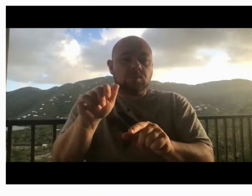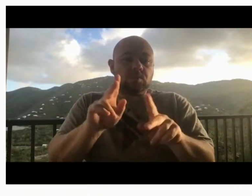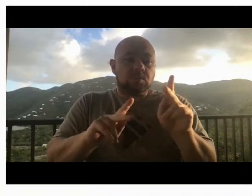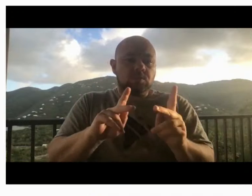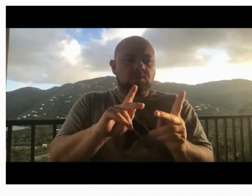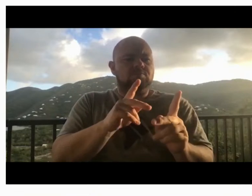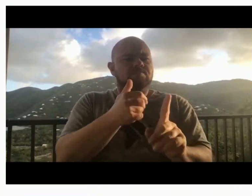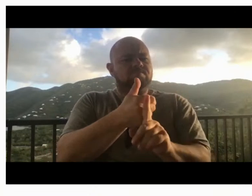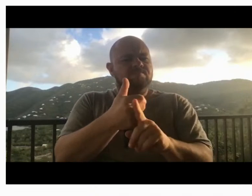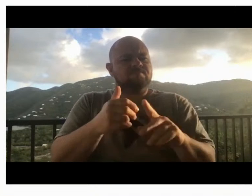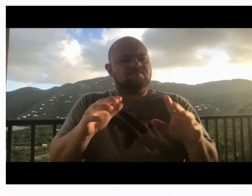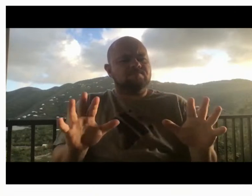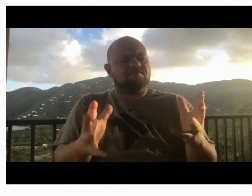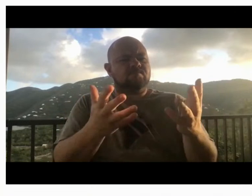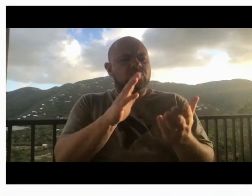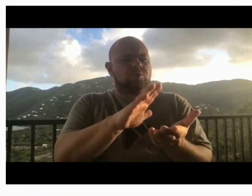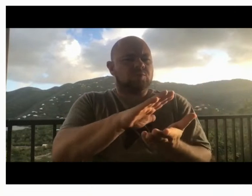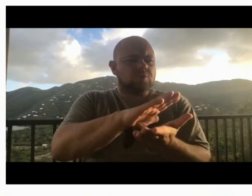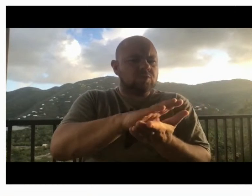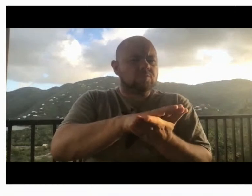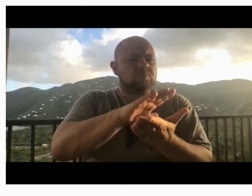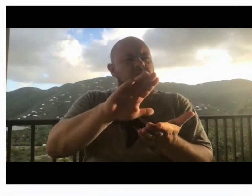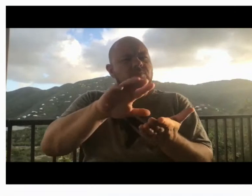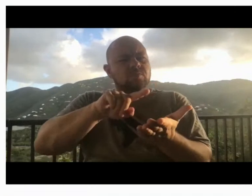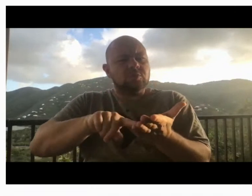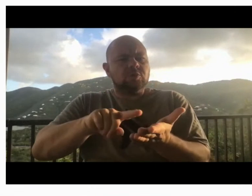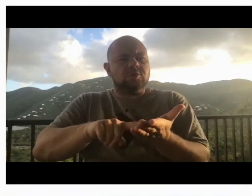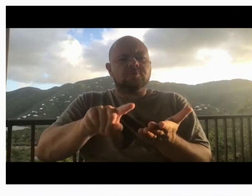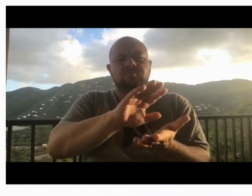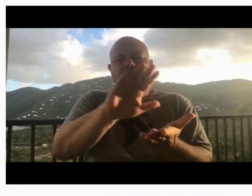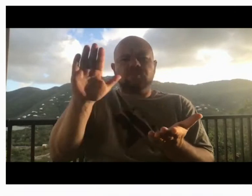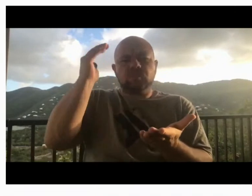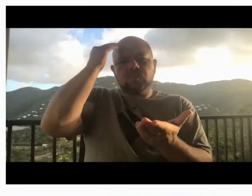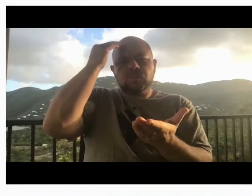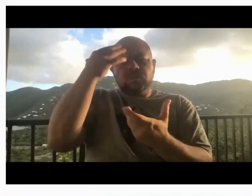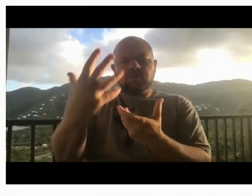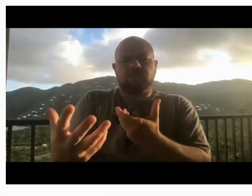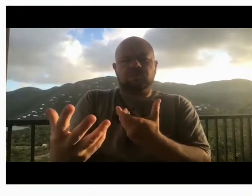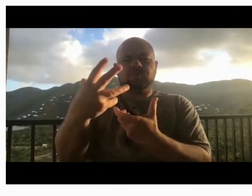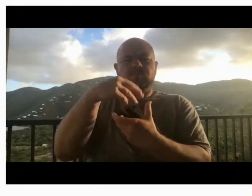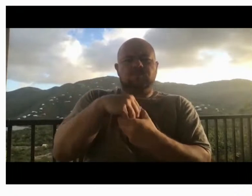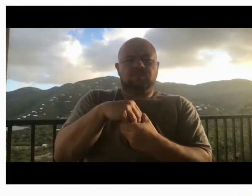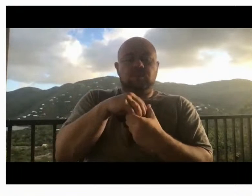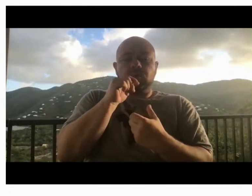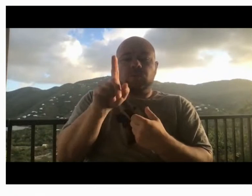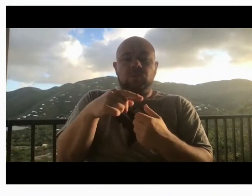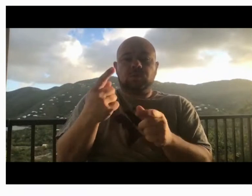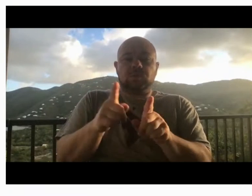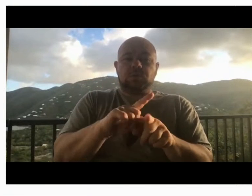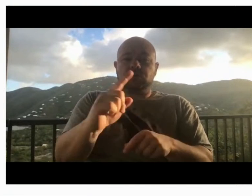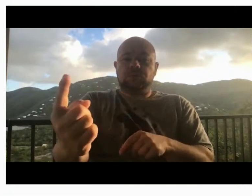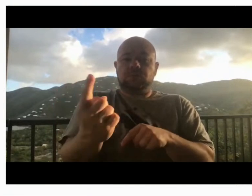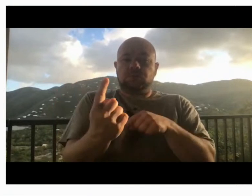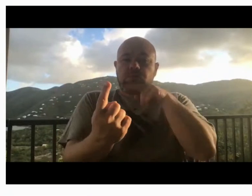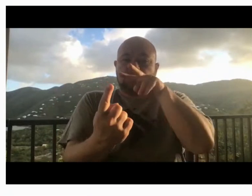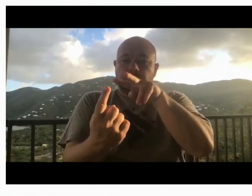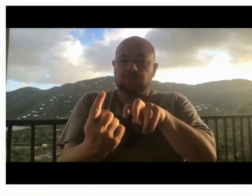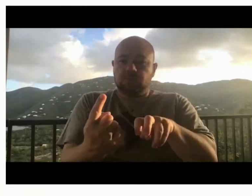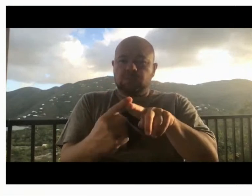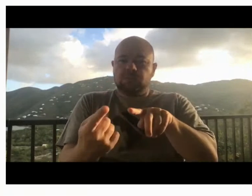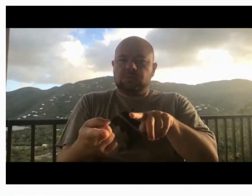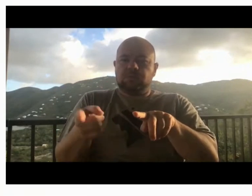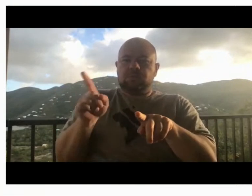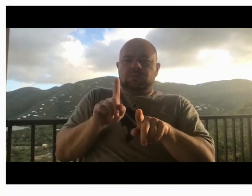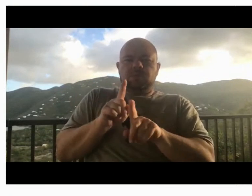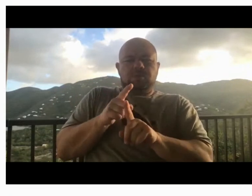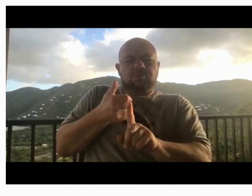Who disabled people are in terms of your academia, your research, and your knowledge. Not